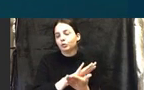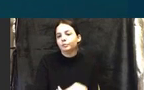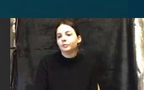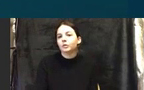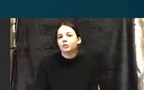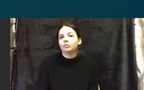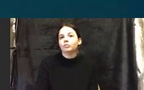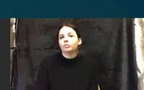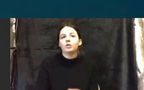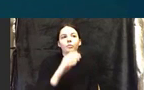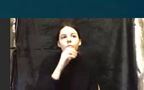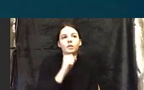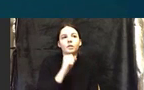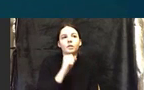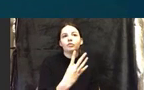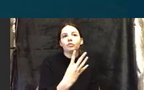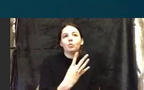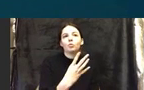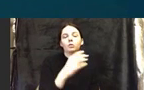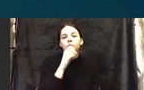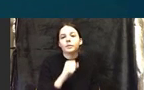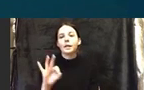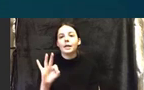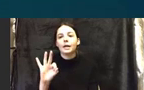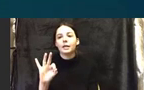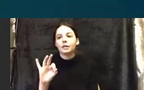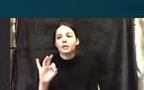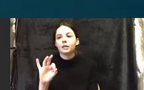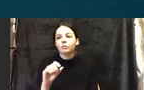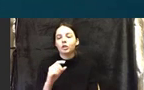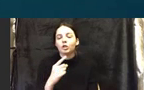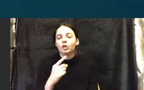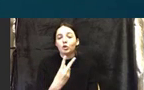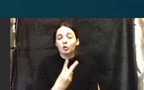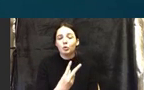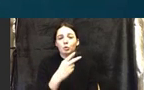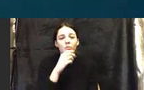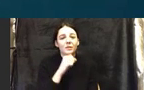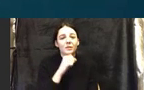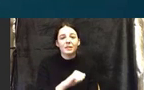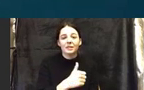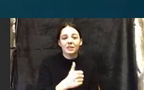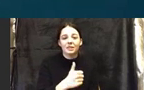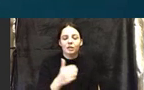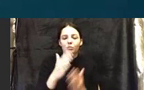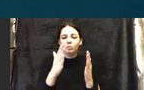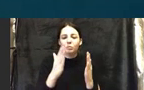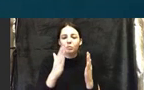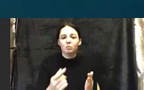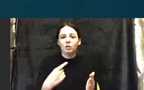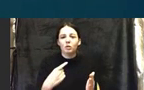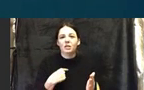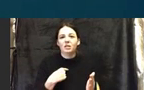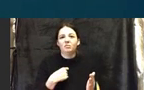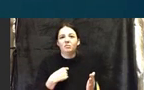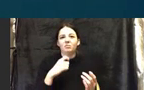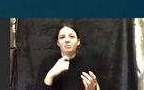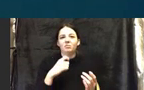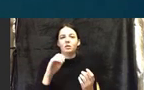and 2 10-year-olds, they were brainwashed across the border in